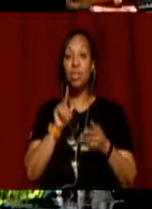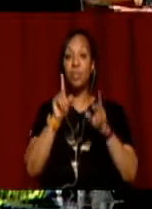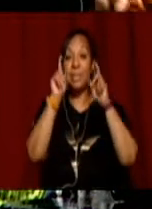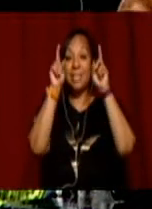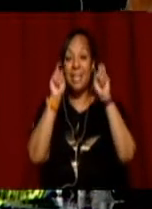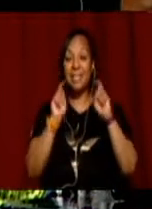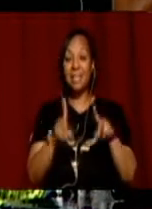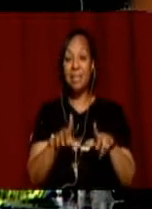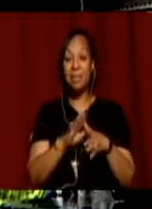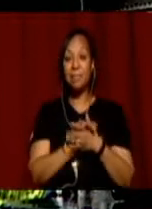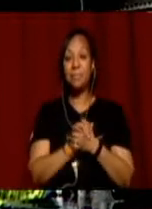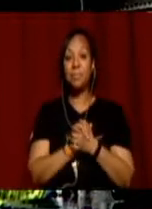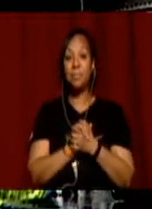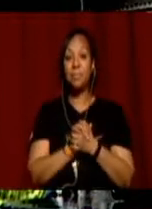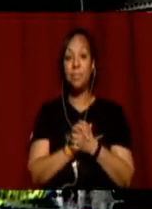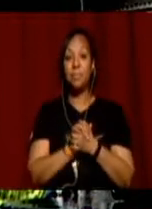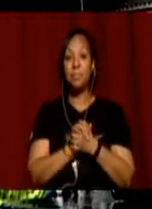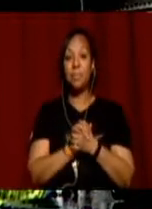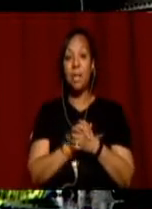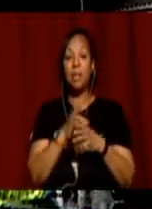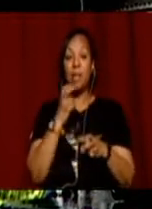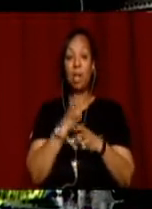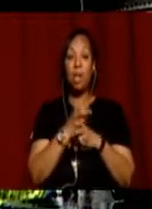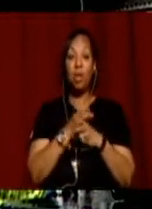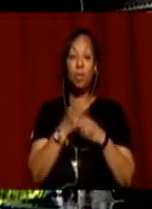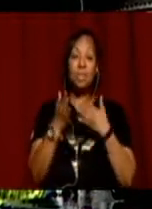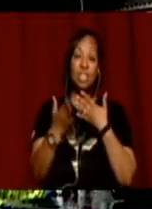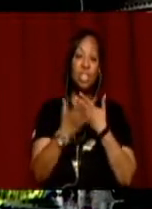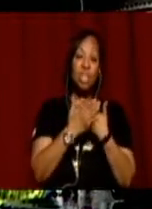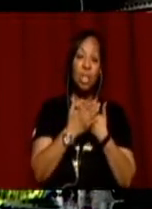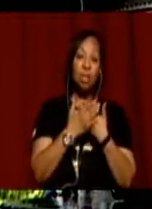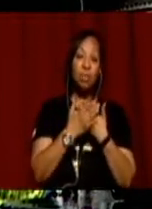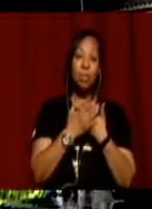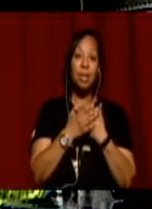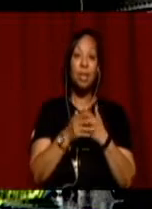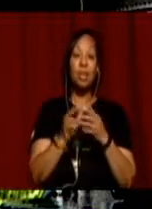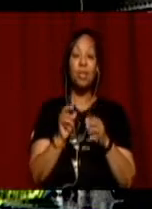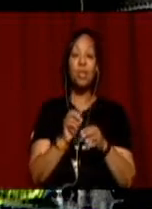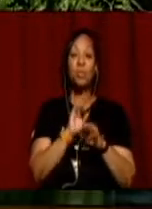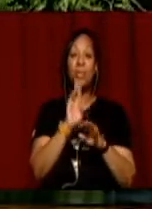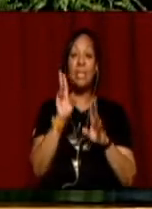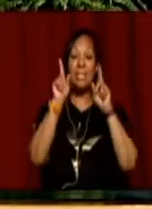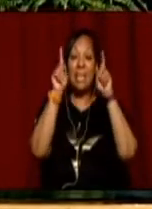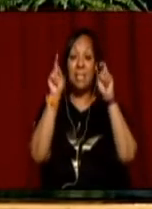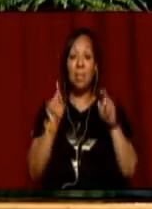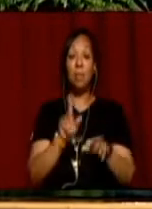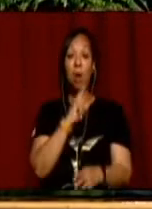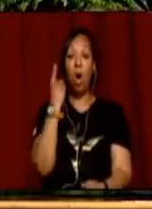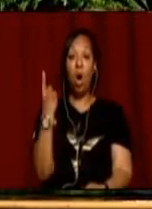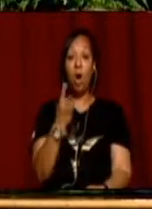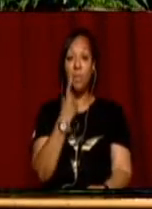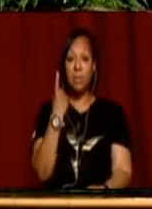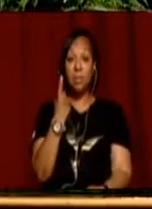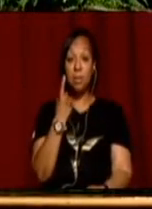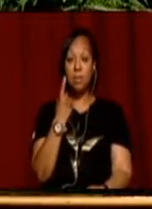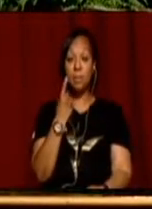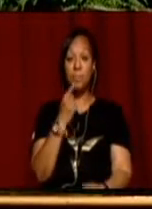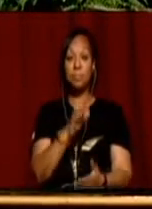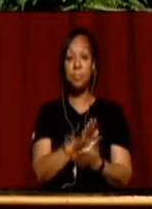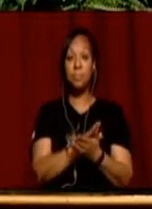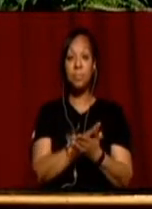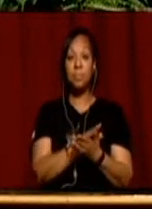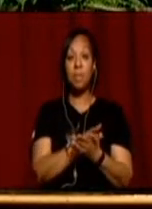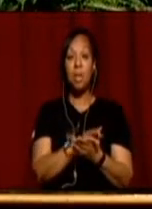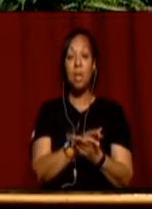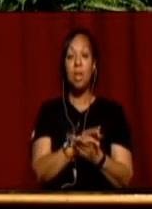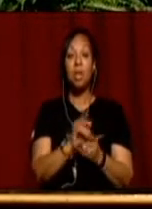tested everybody who worked in the jail, and then do we test them repetitively? Well, I defer to